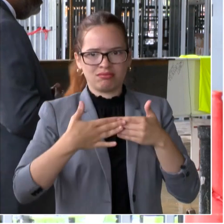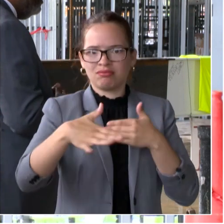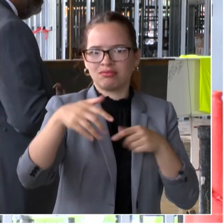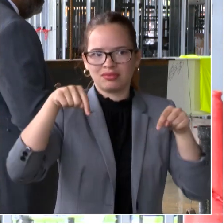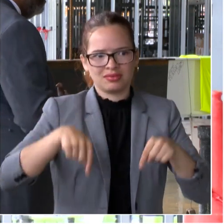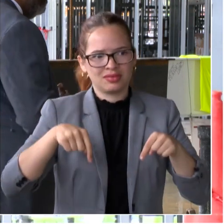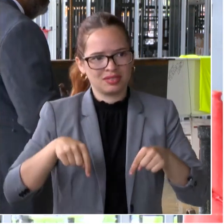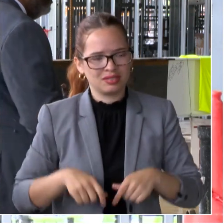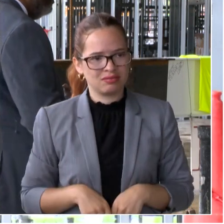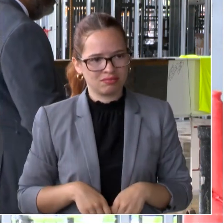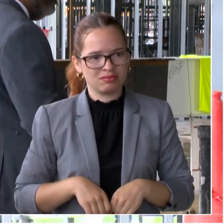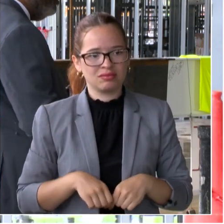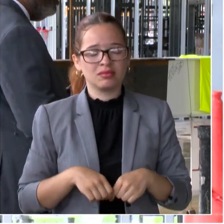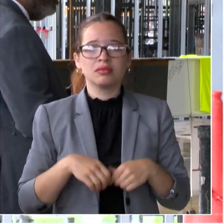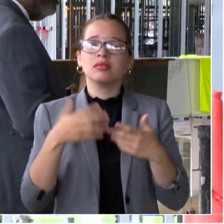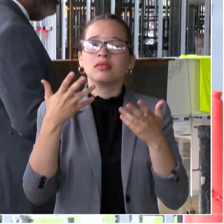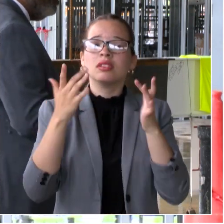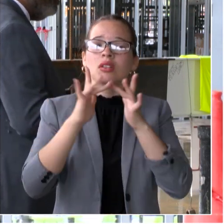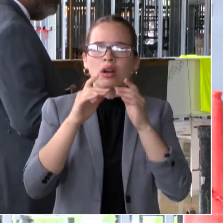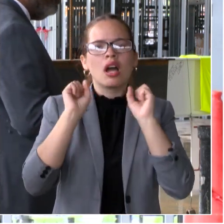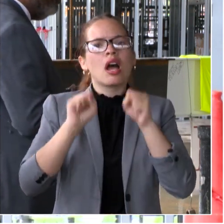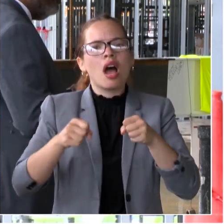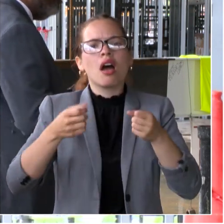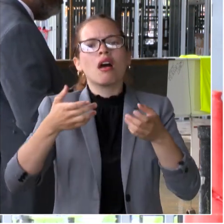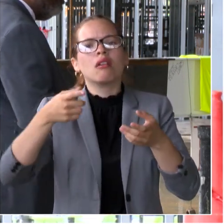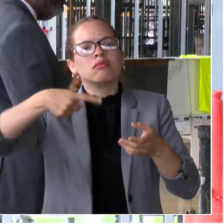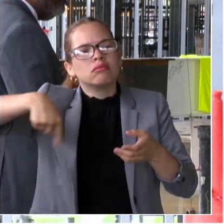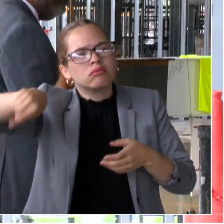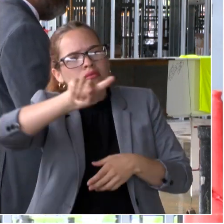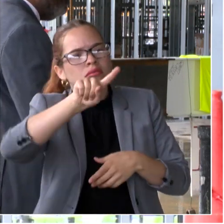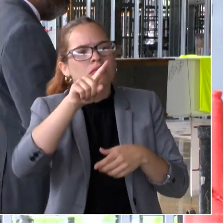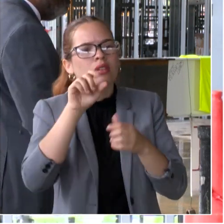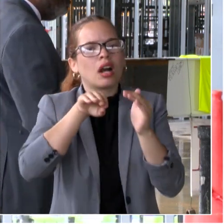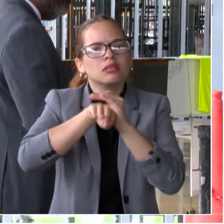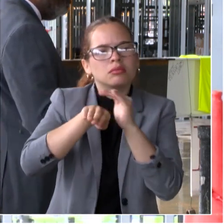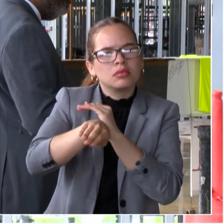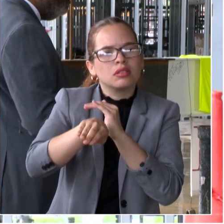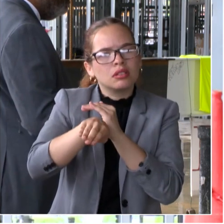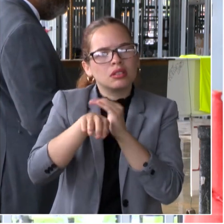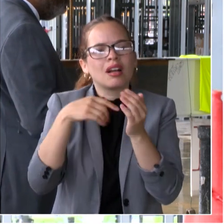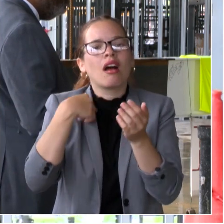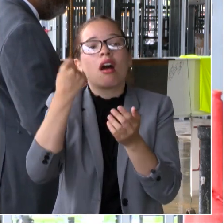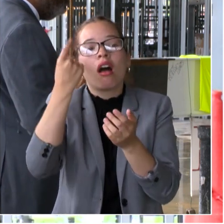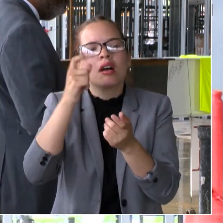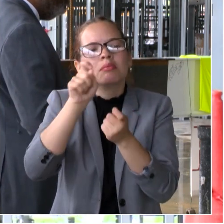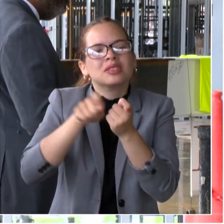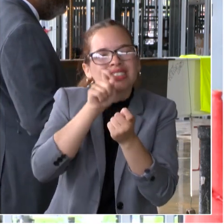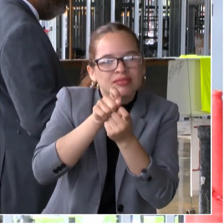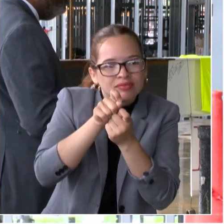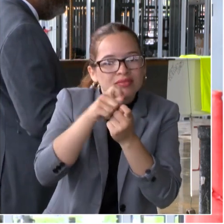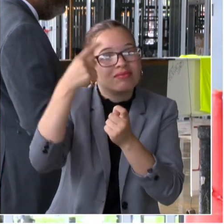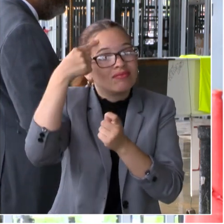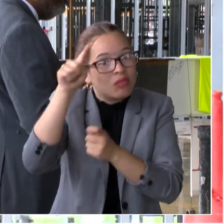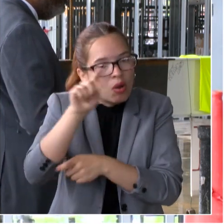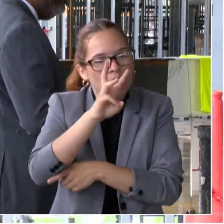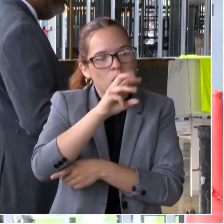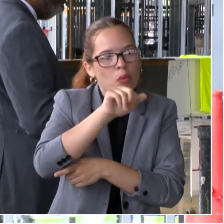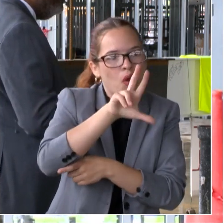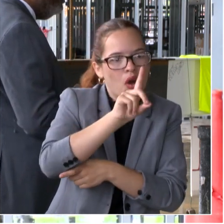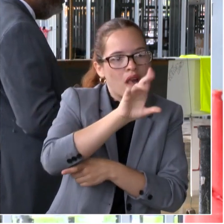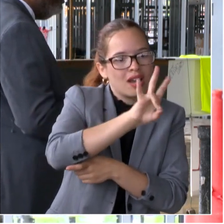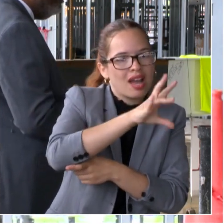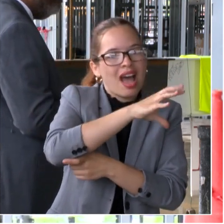those metrics that Trayon mentioned, Councilmember White. We have to change those metrics. The development of this comprehensive